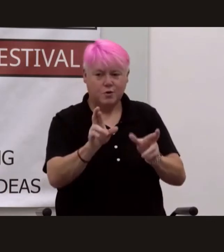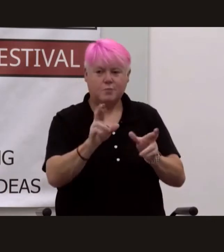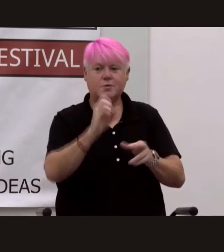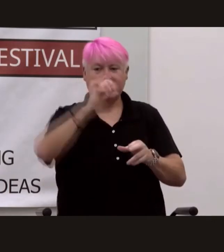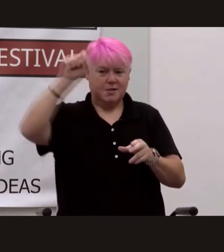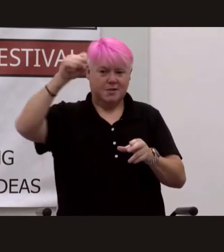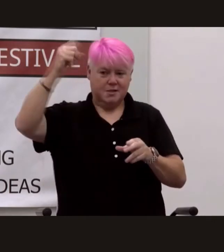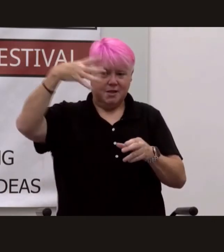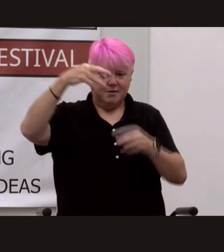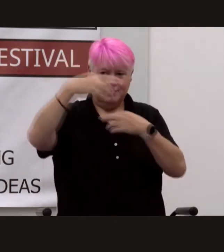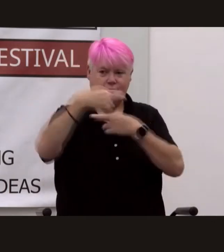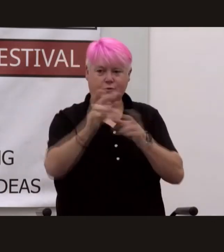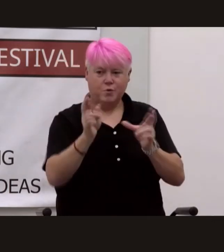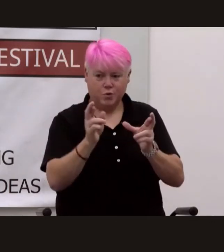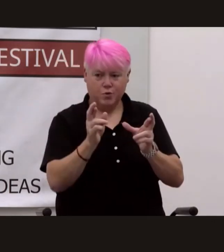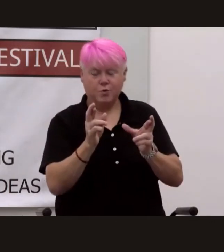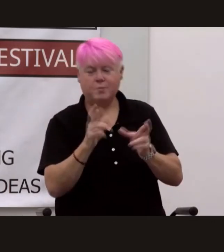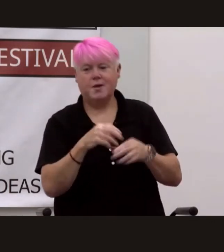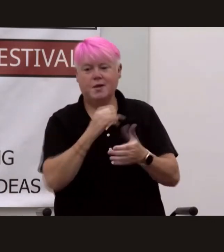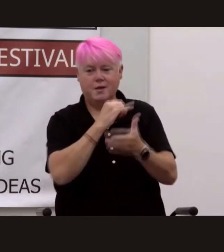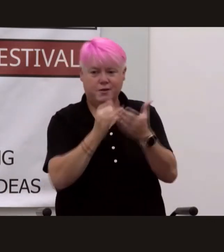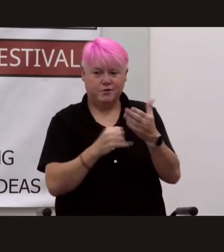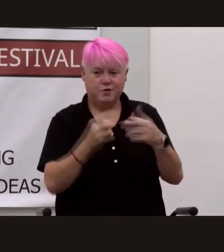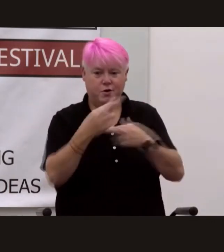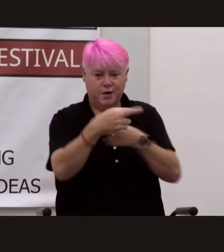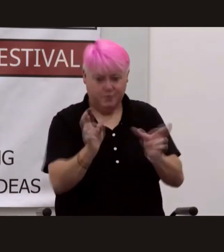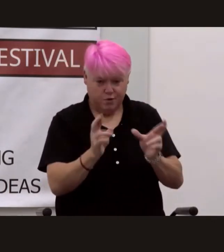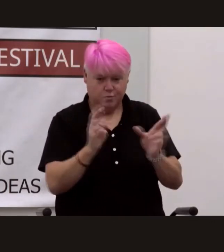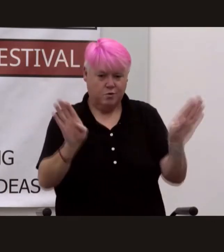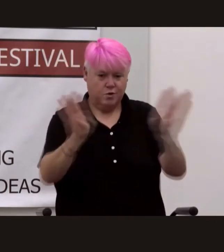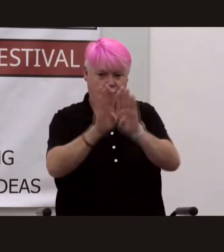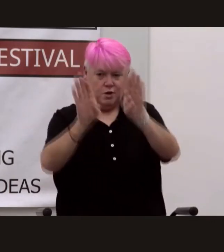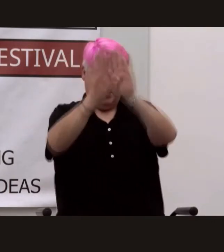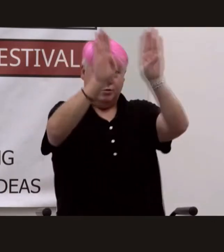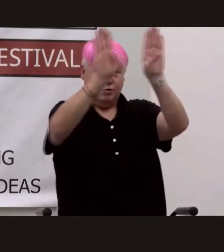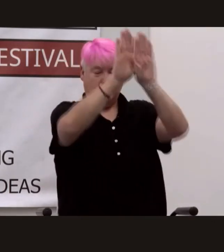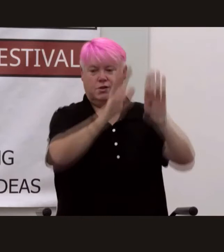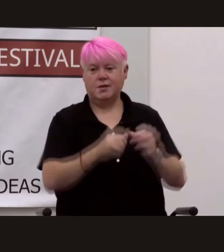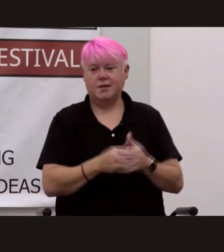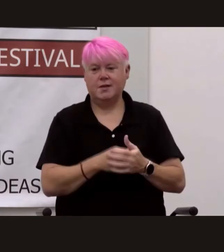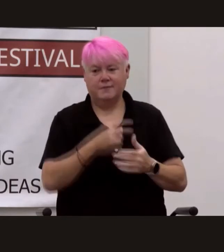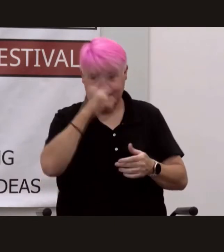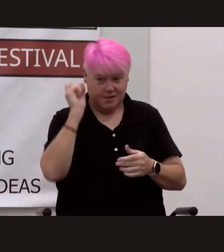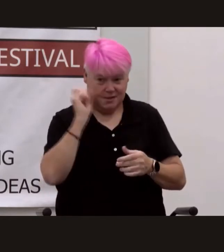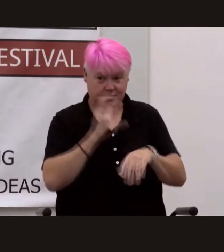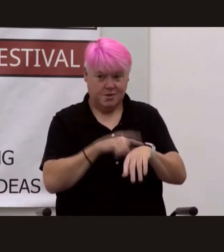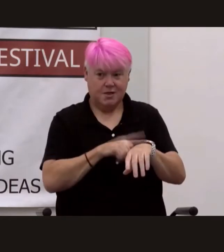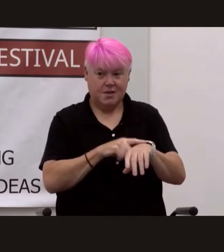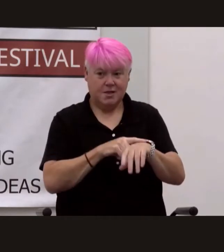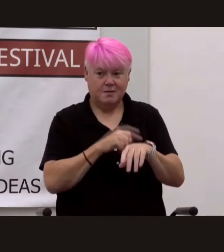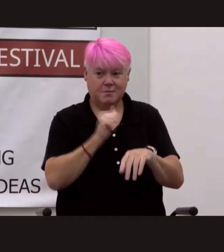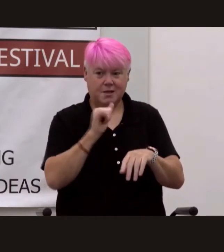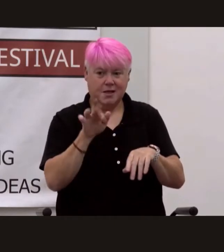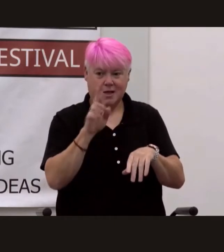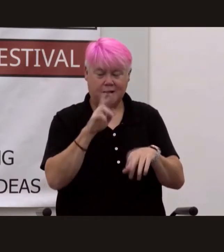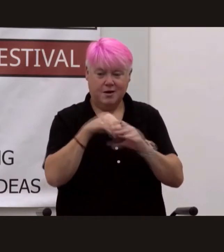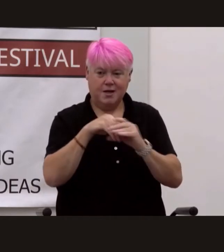used, their doors closed, curtains drawn, and even in summer, the air in those rooms was chilly and